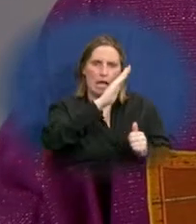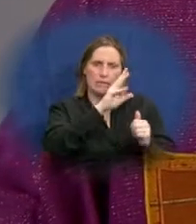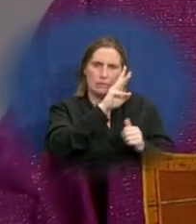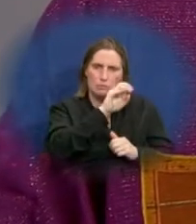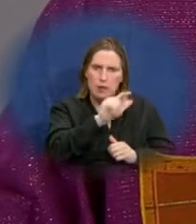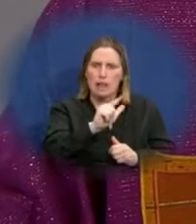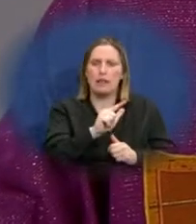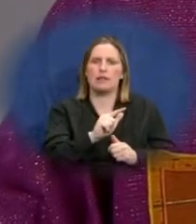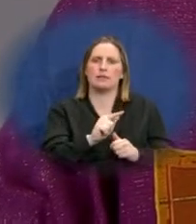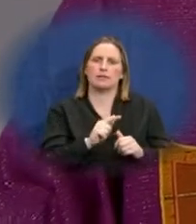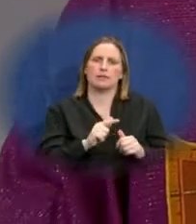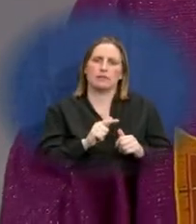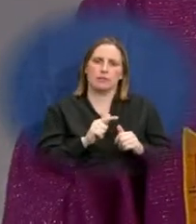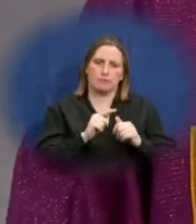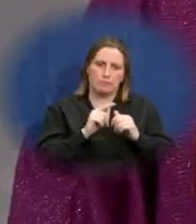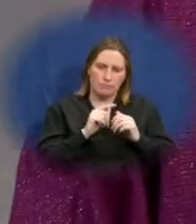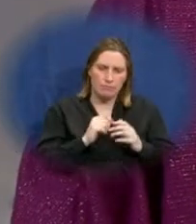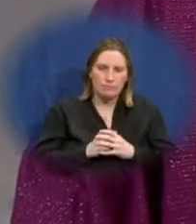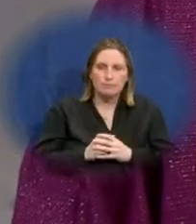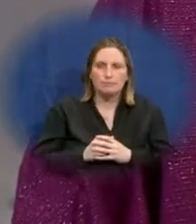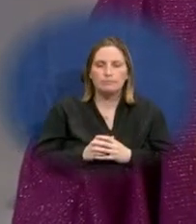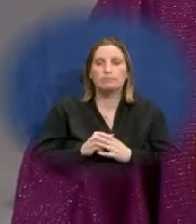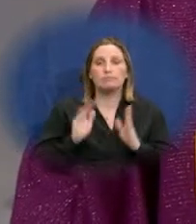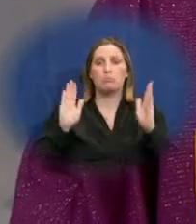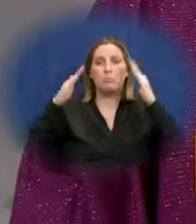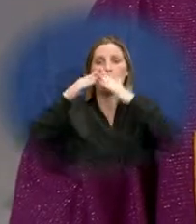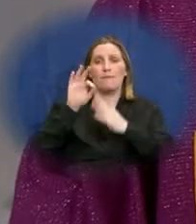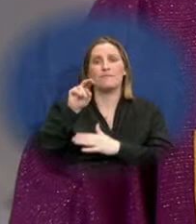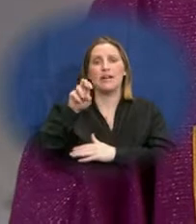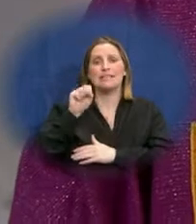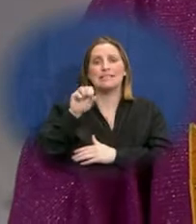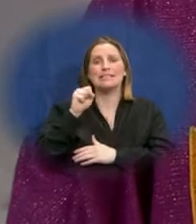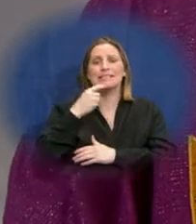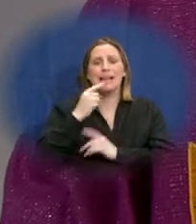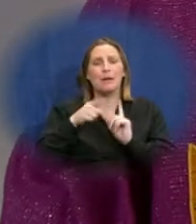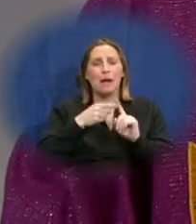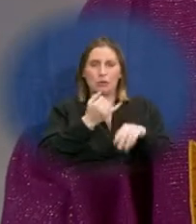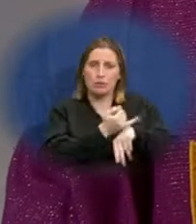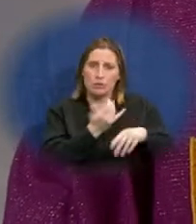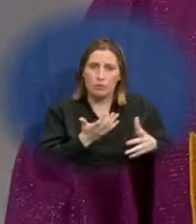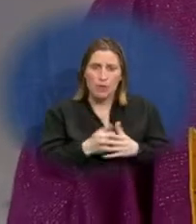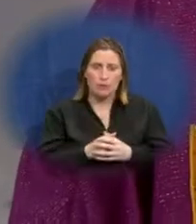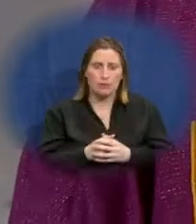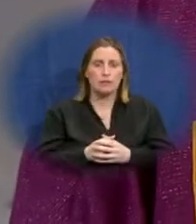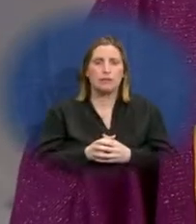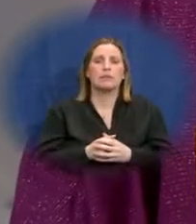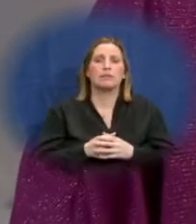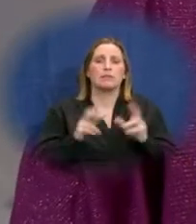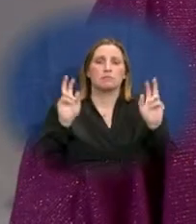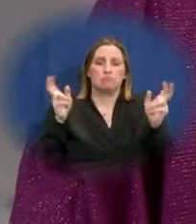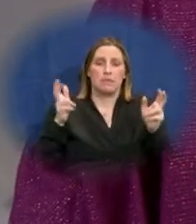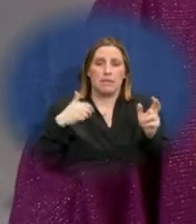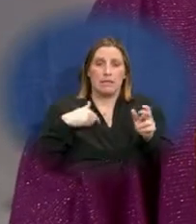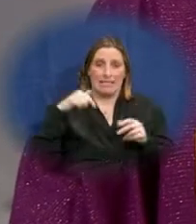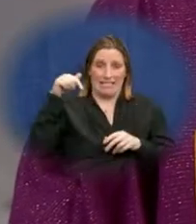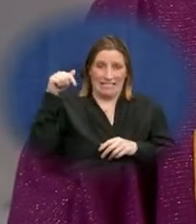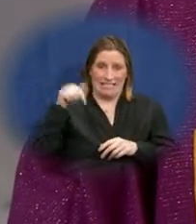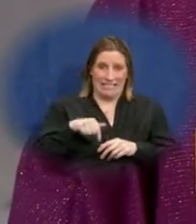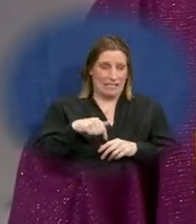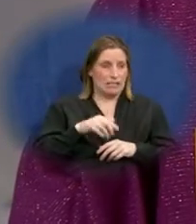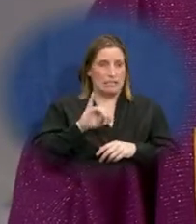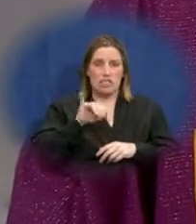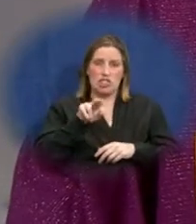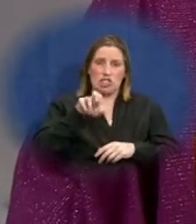And just as a very short quote from Pope Francis about Joseph, that through these virtues, this just